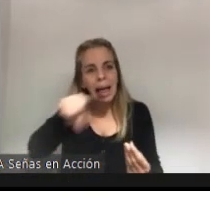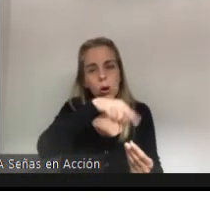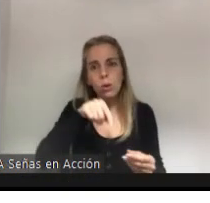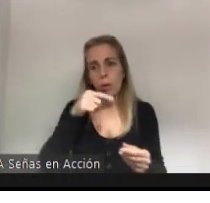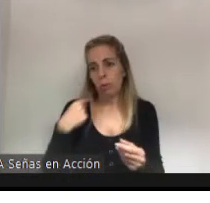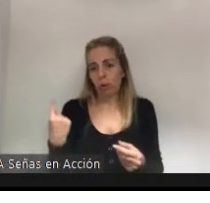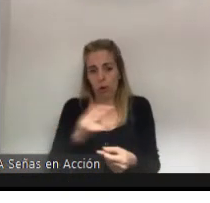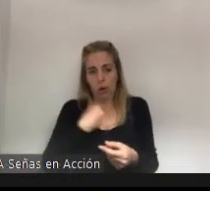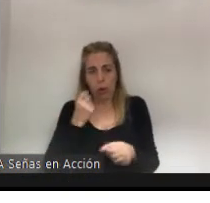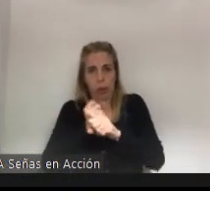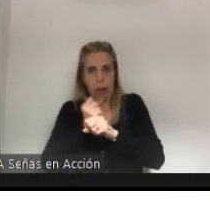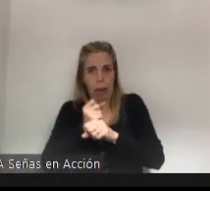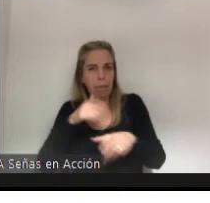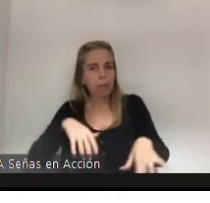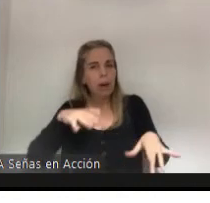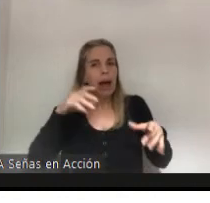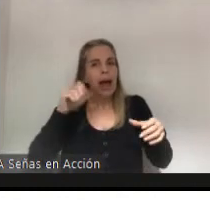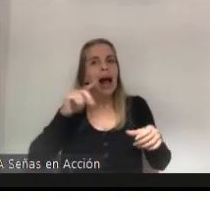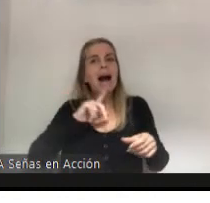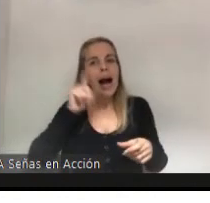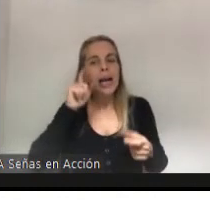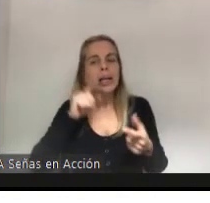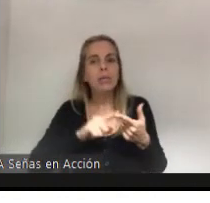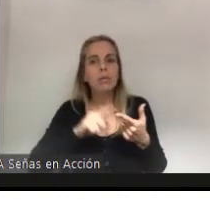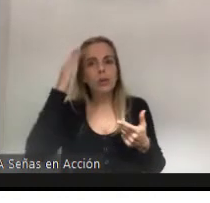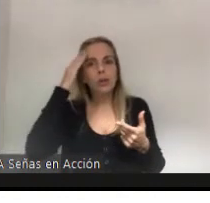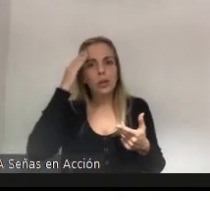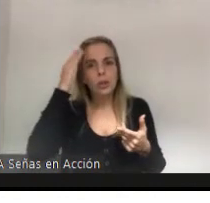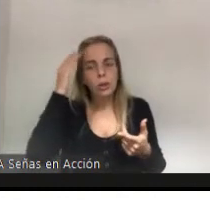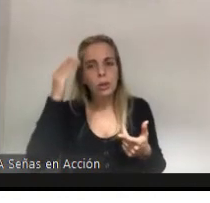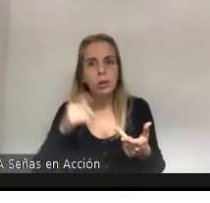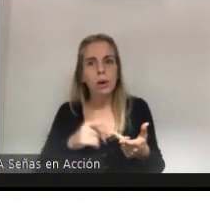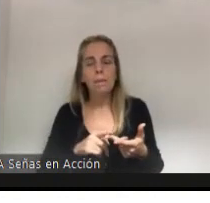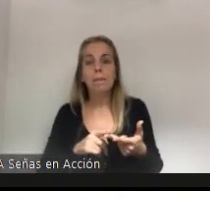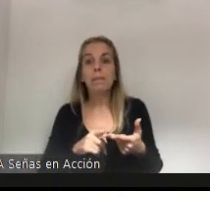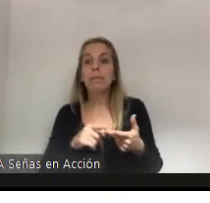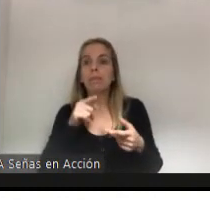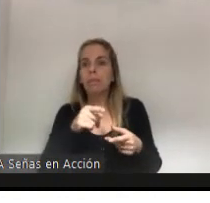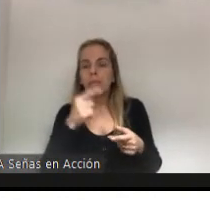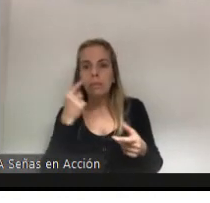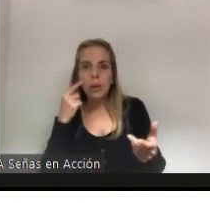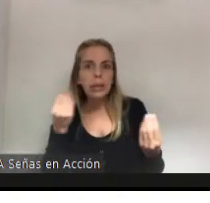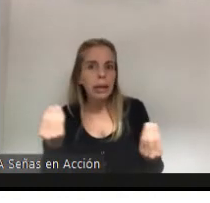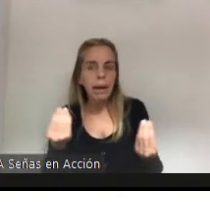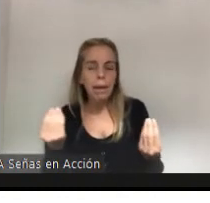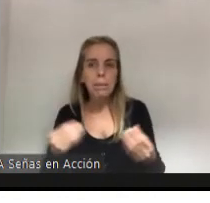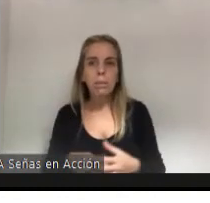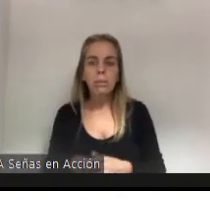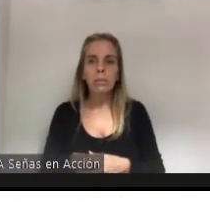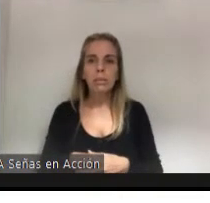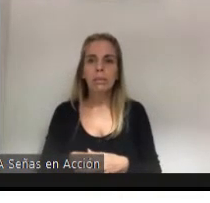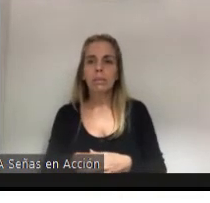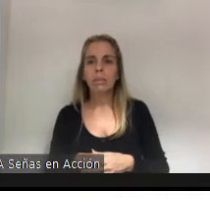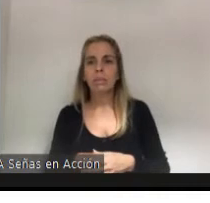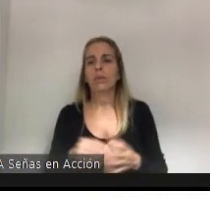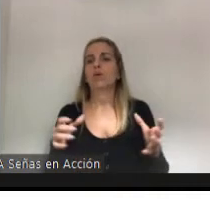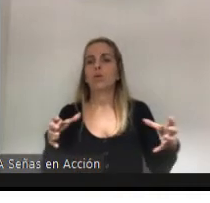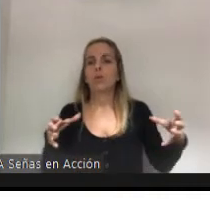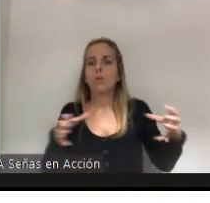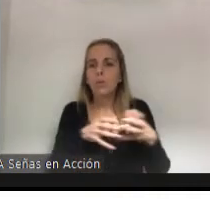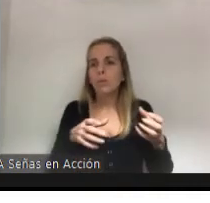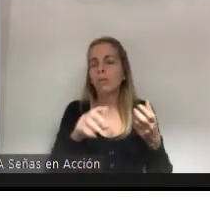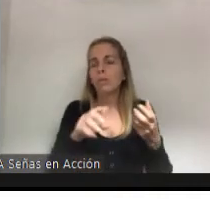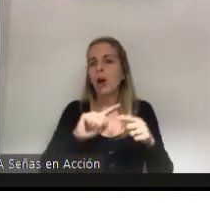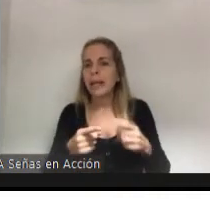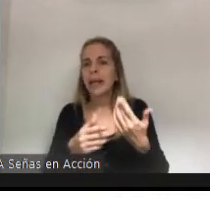cultural players or as citizens that are closer to this progressist kind of thinking